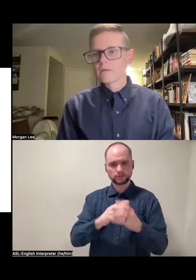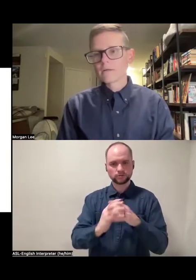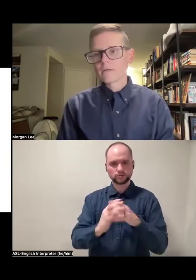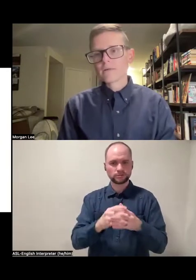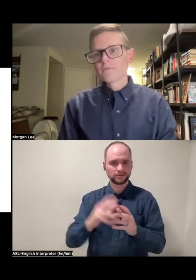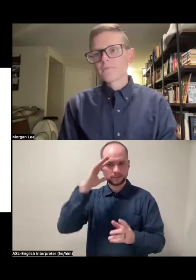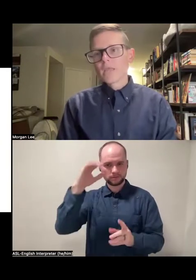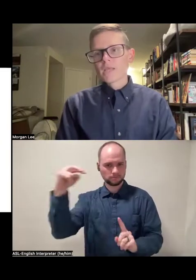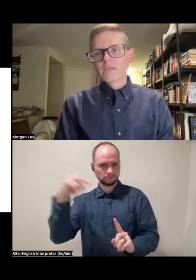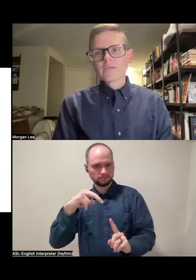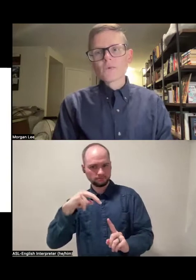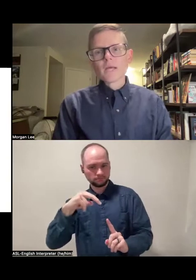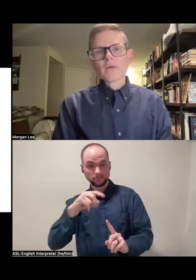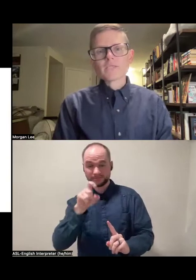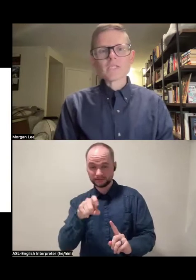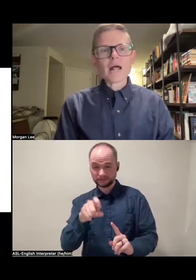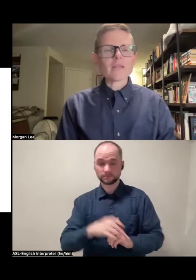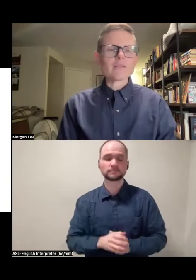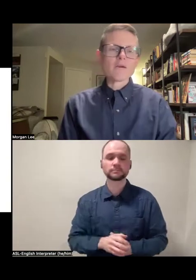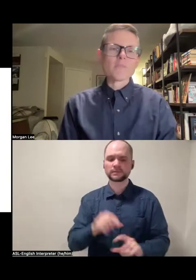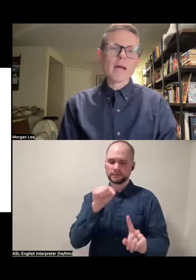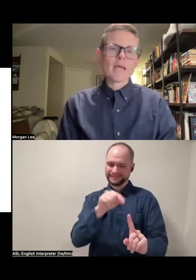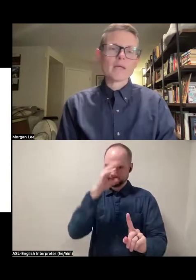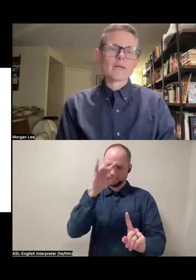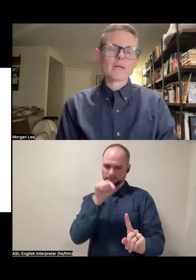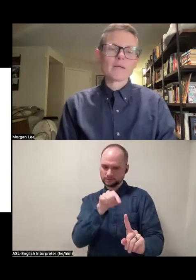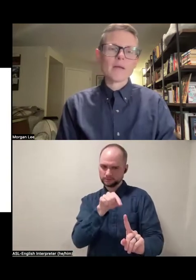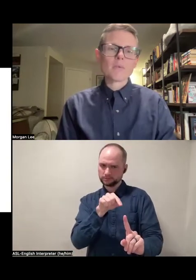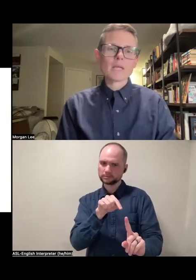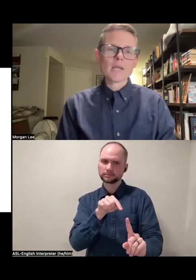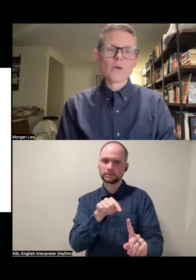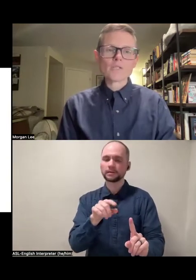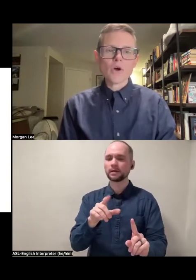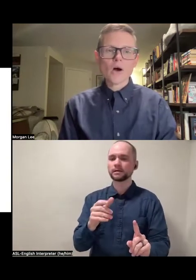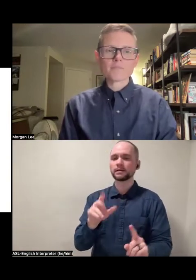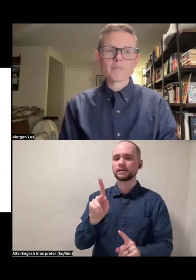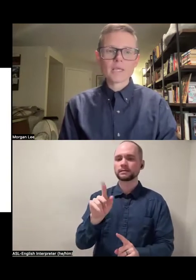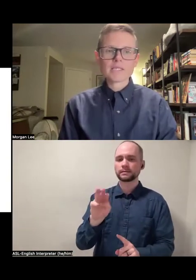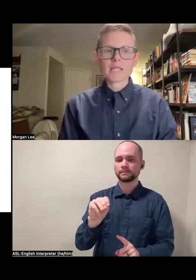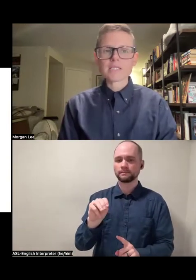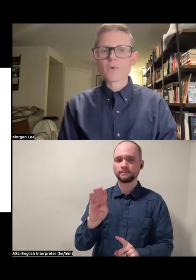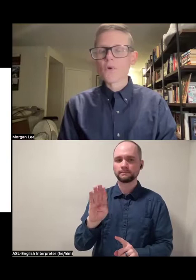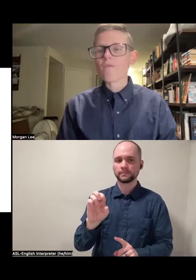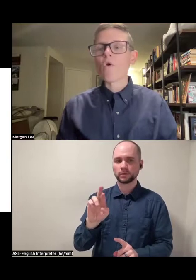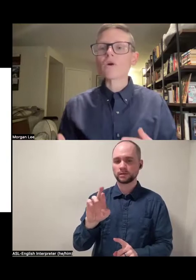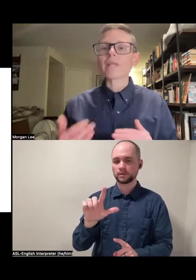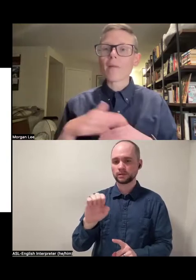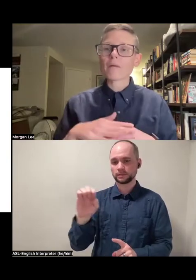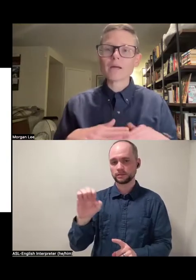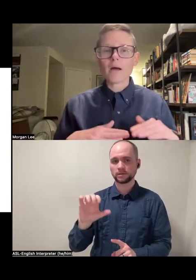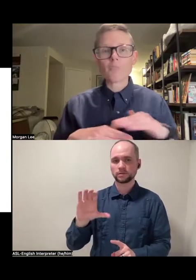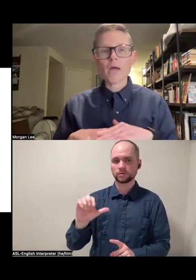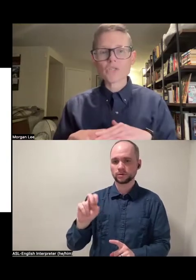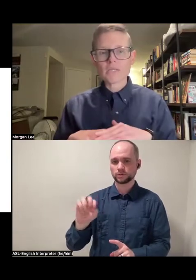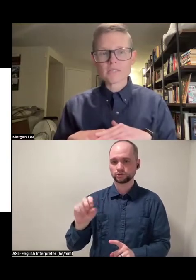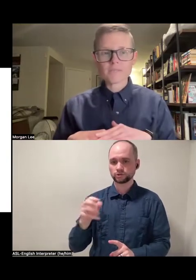theory. So intersectionality theory by Kimberly Crenshaw states that when you have